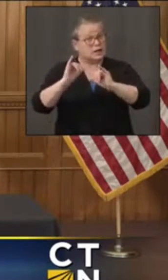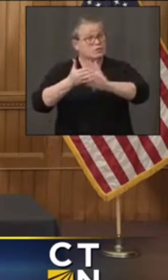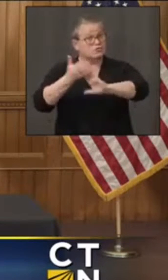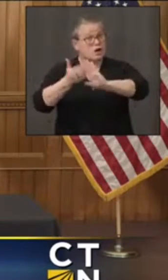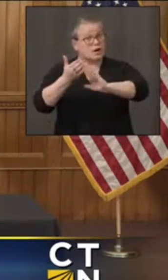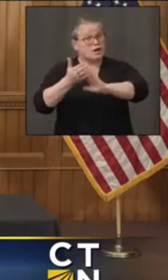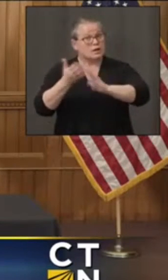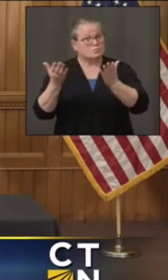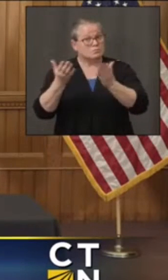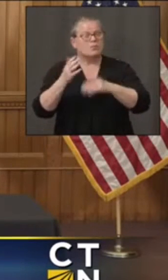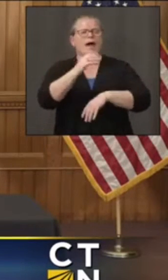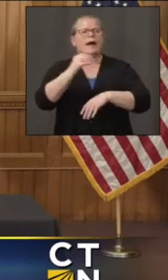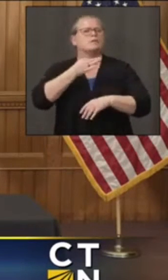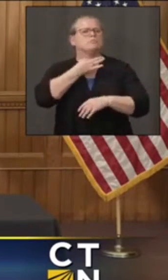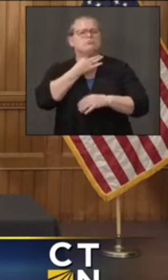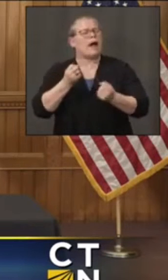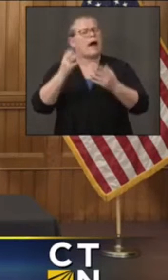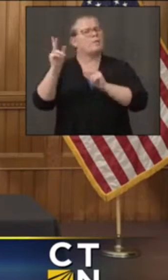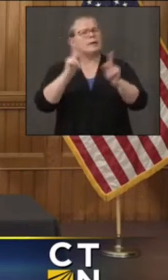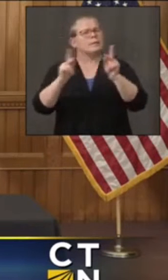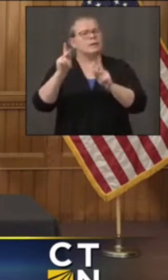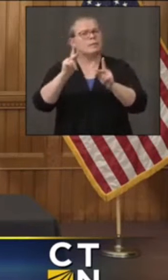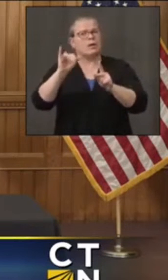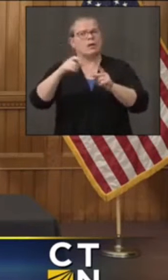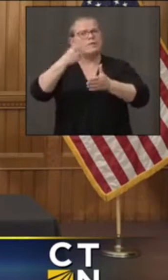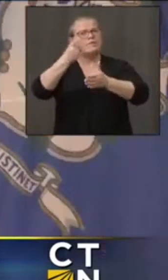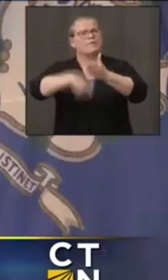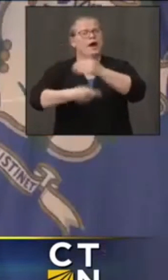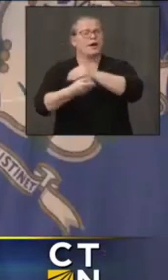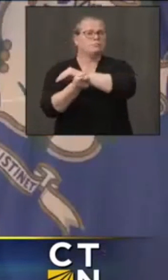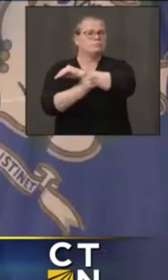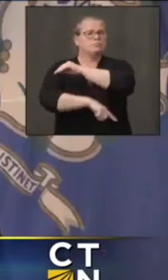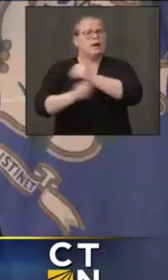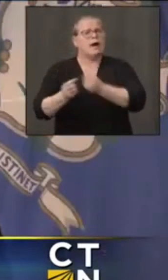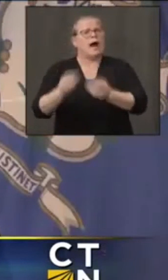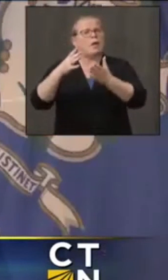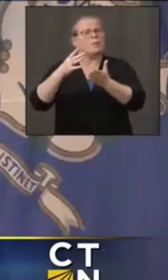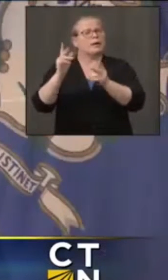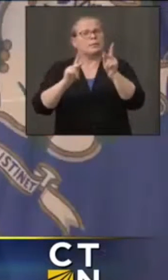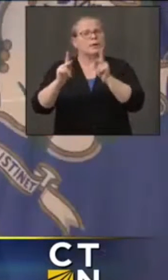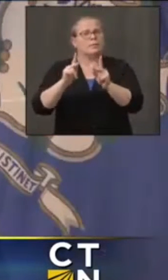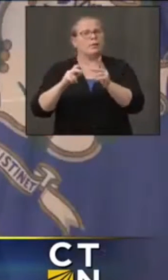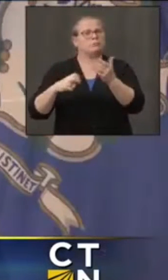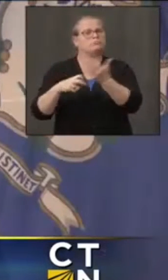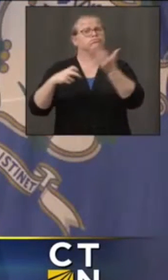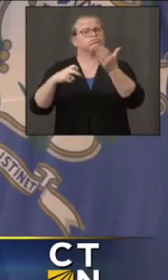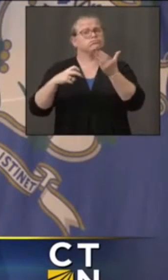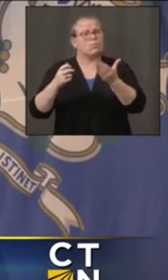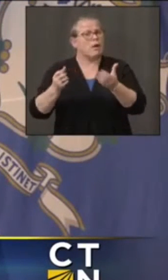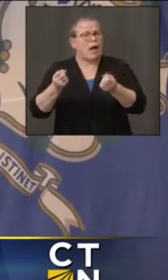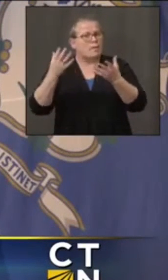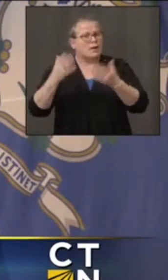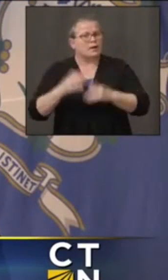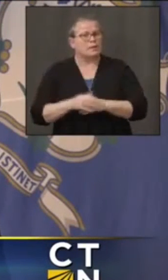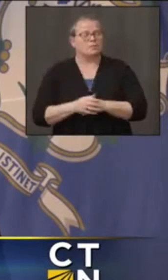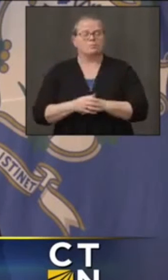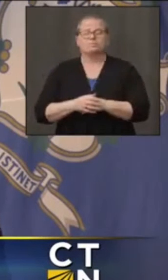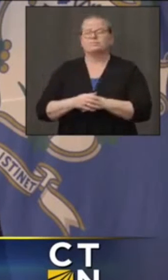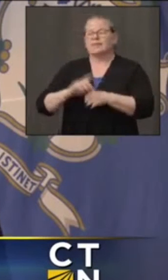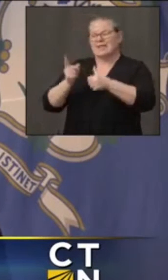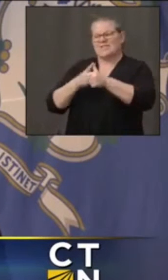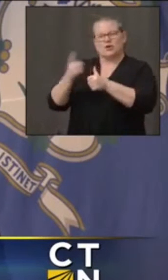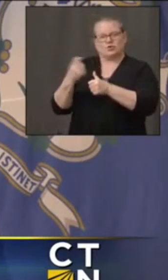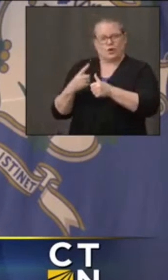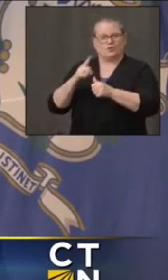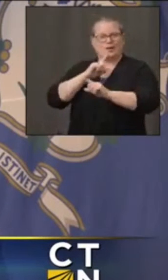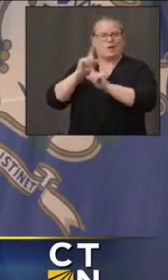that whole thing so far? I'll take the first half. Yes. If we have that positivity rate,